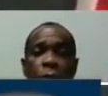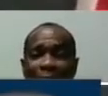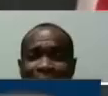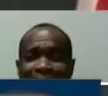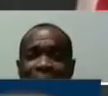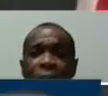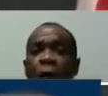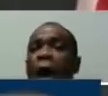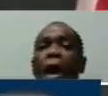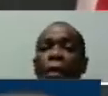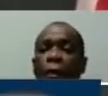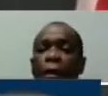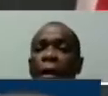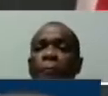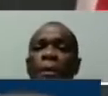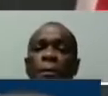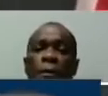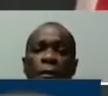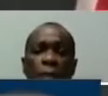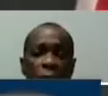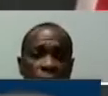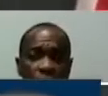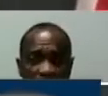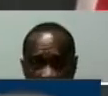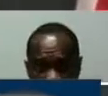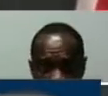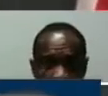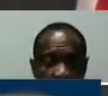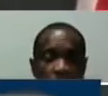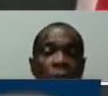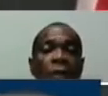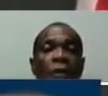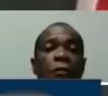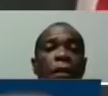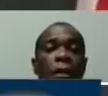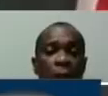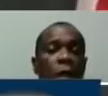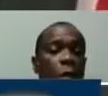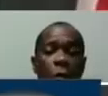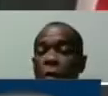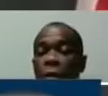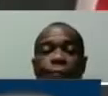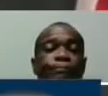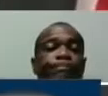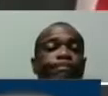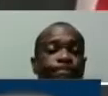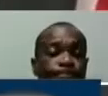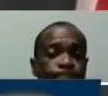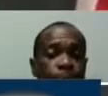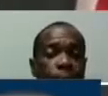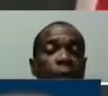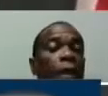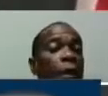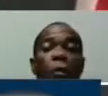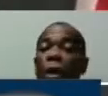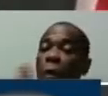And we will now move to a situation of insisting that people in Trinidad and